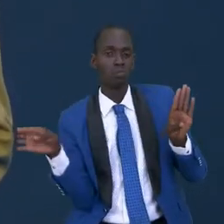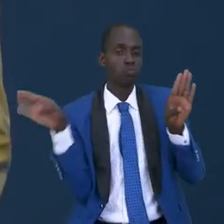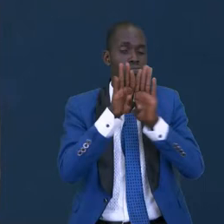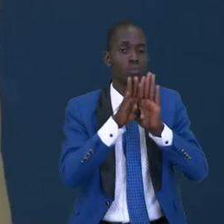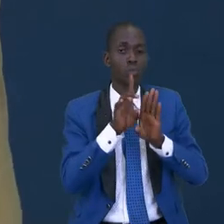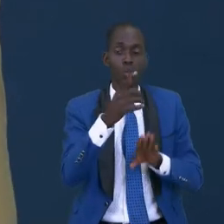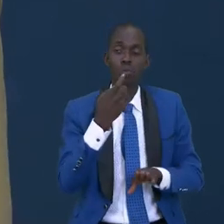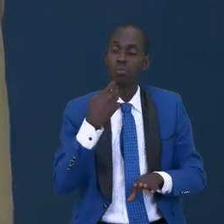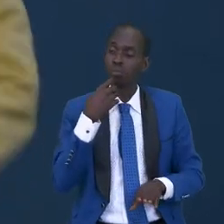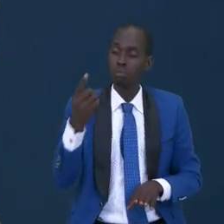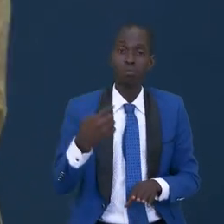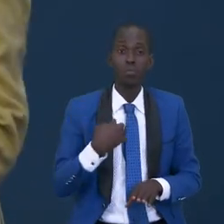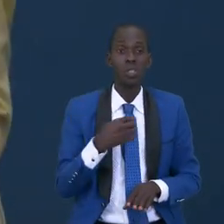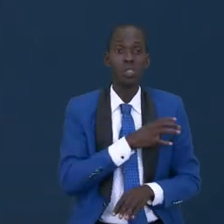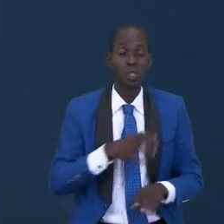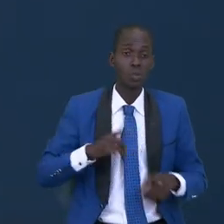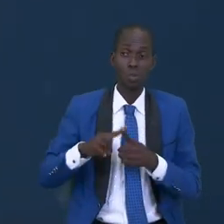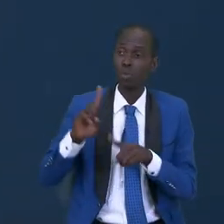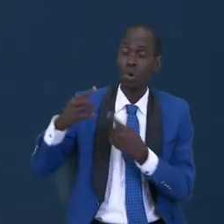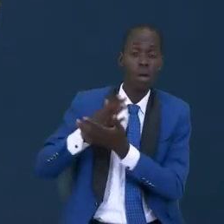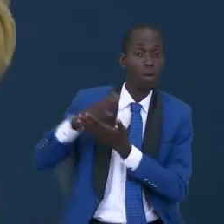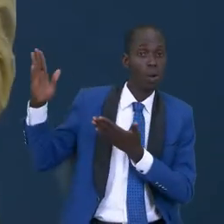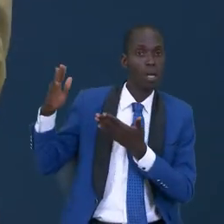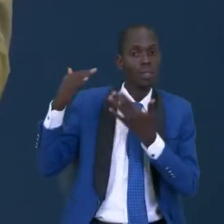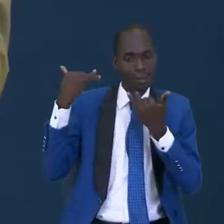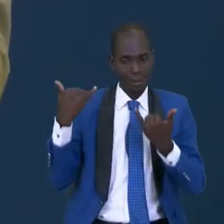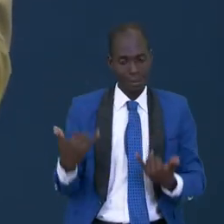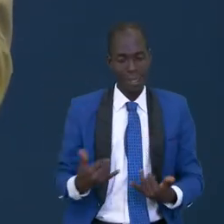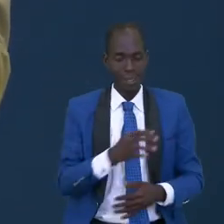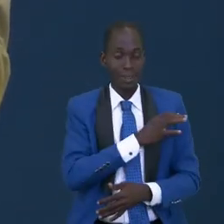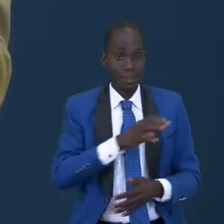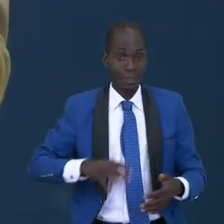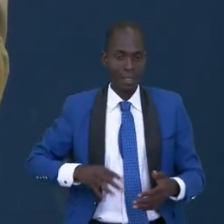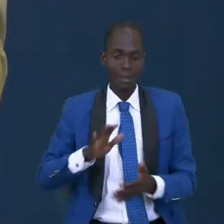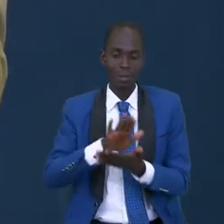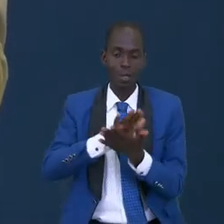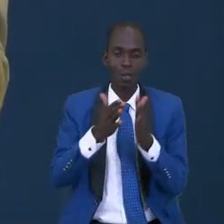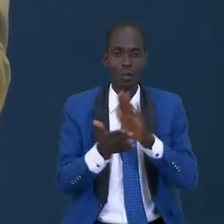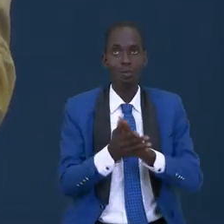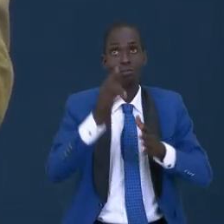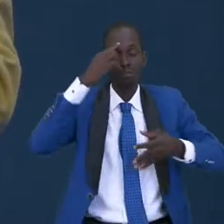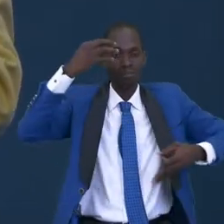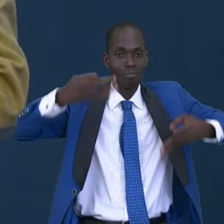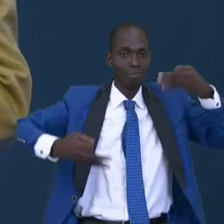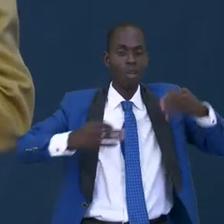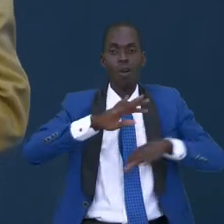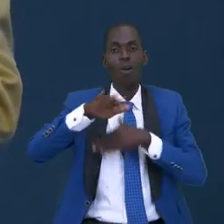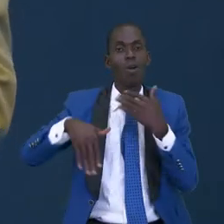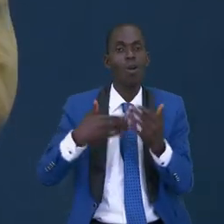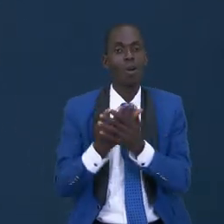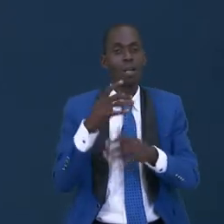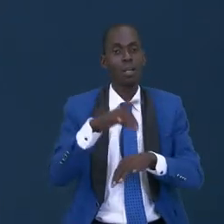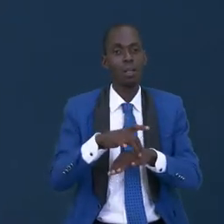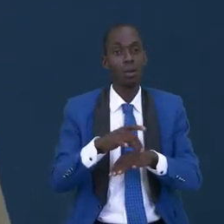to go away. Now, he is the judge of all the earth. There'll be